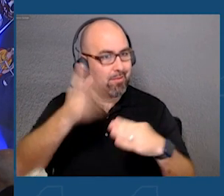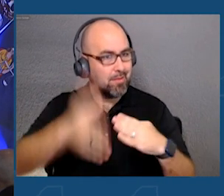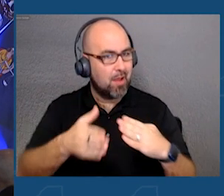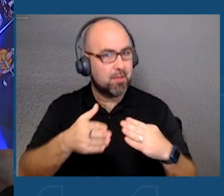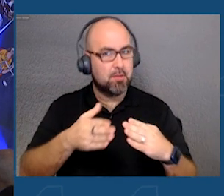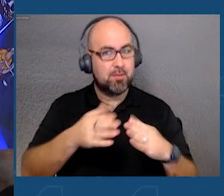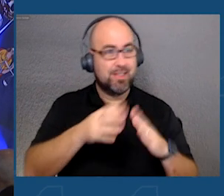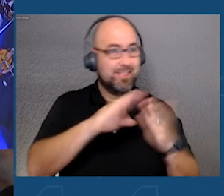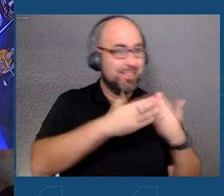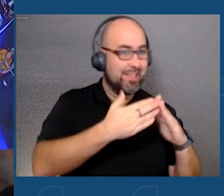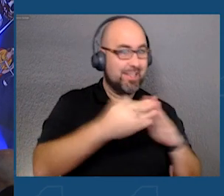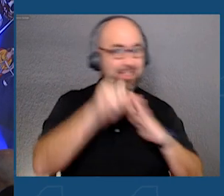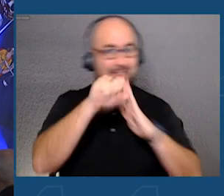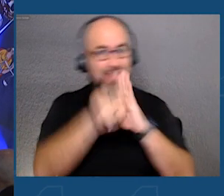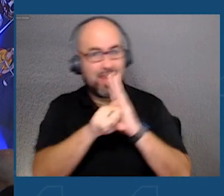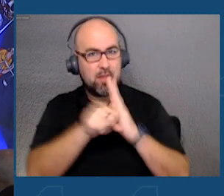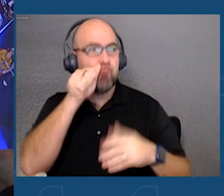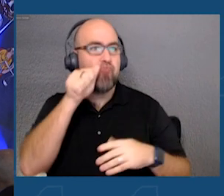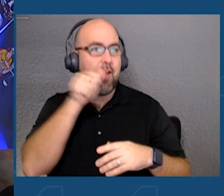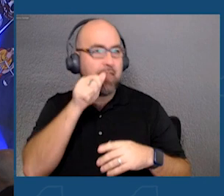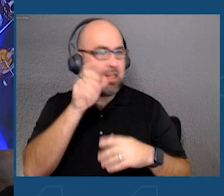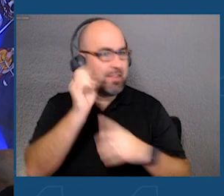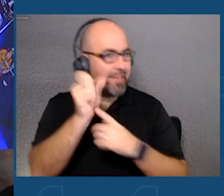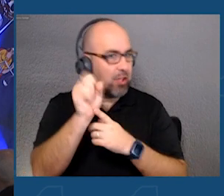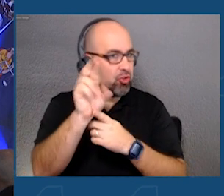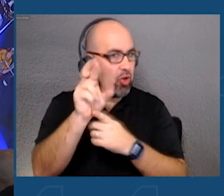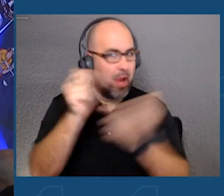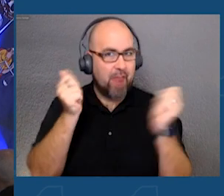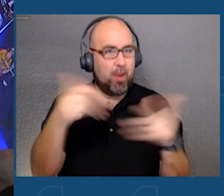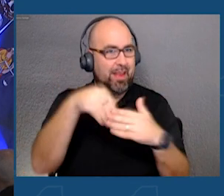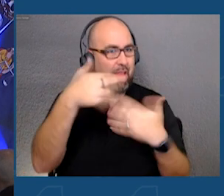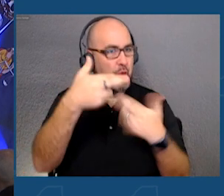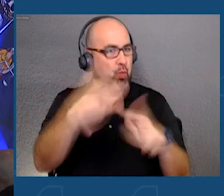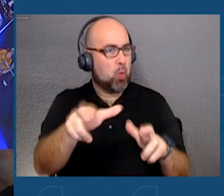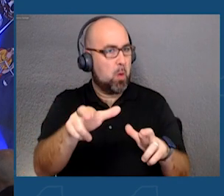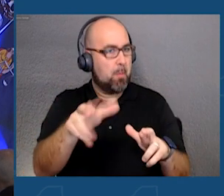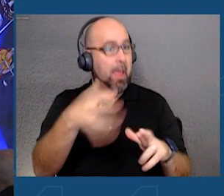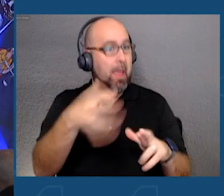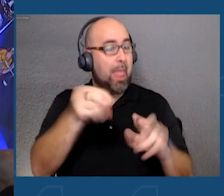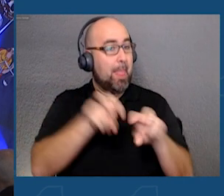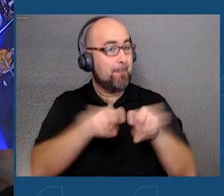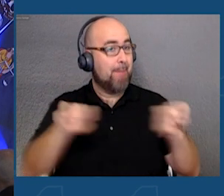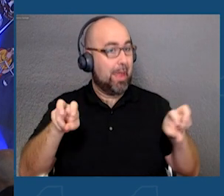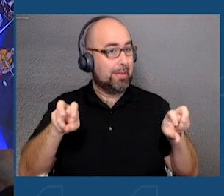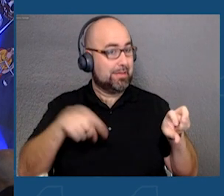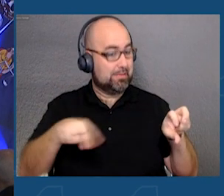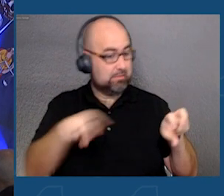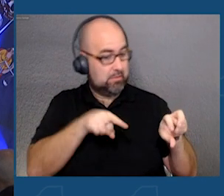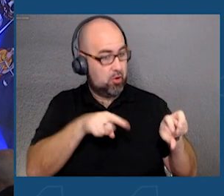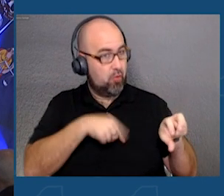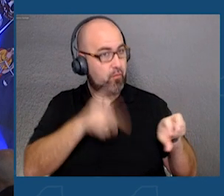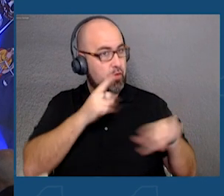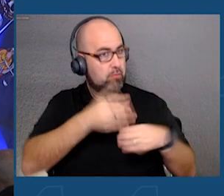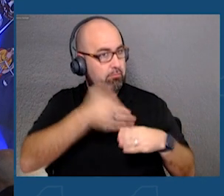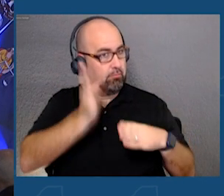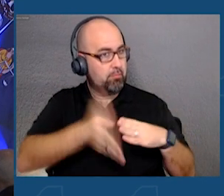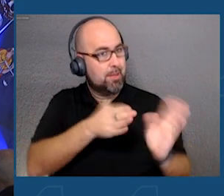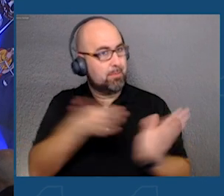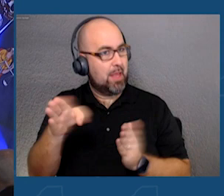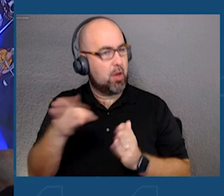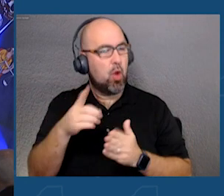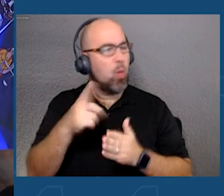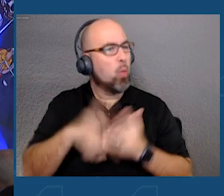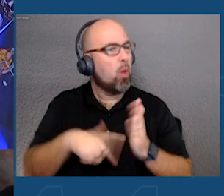room, as well as the panelists, in getting this plan done? What is it going to take? I'm going to